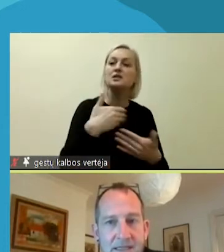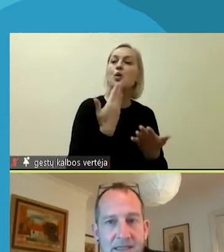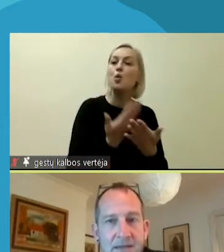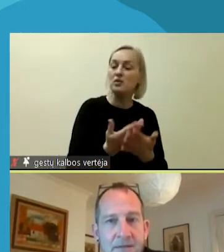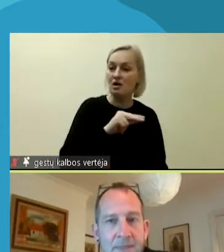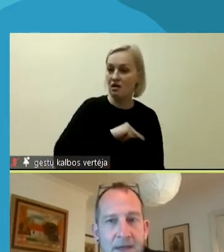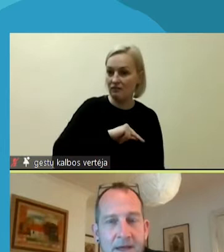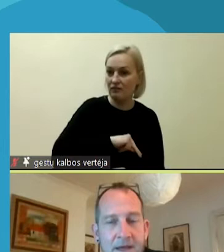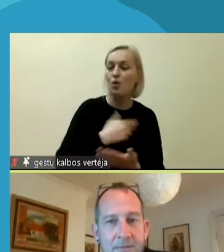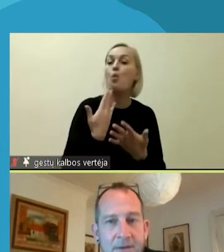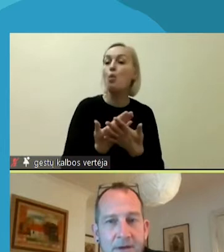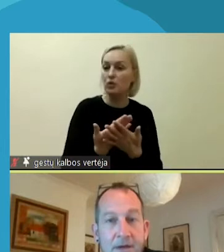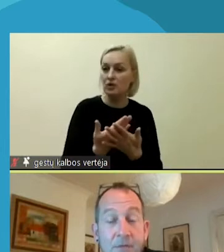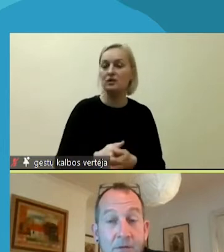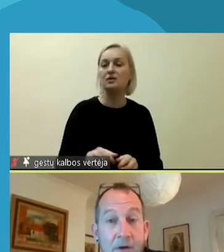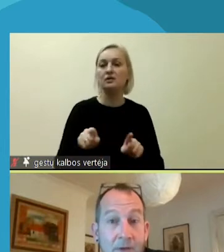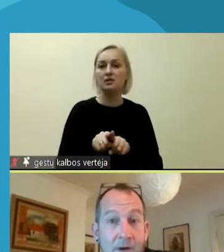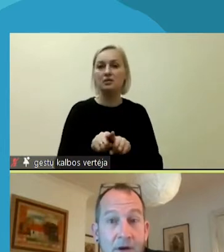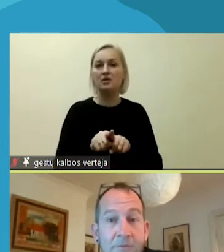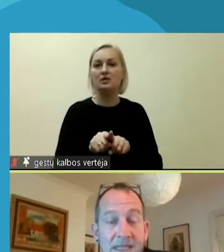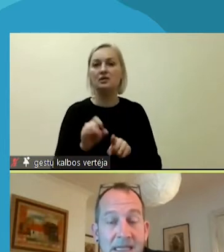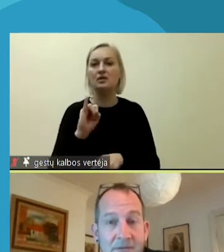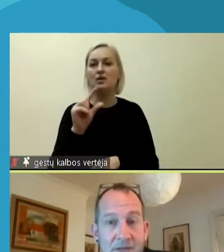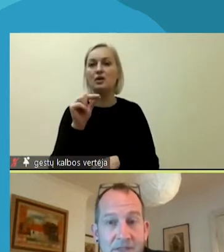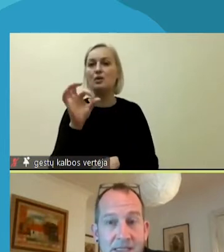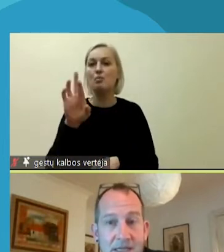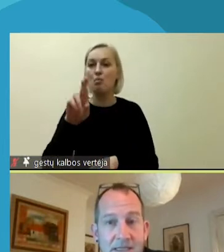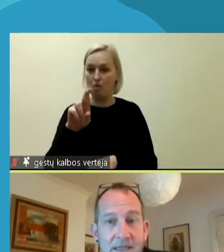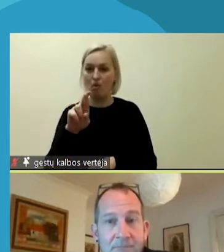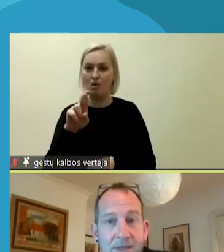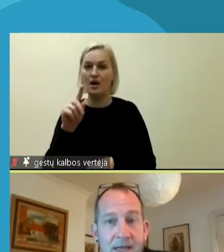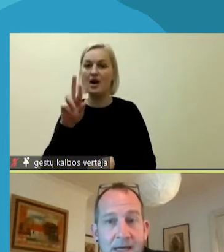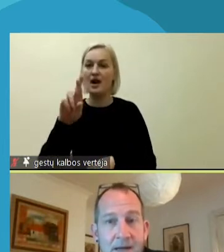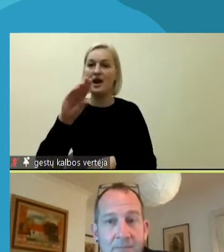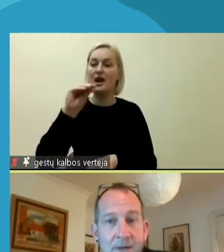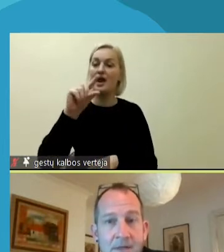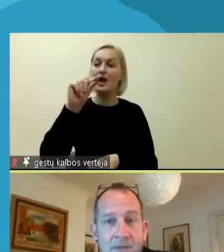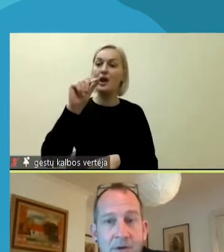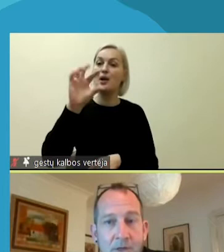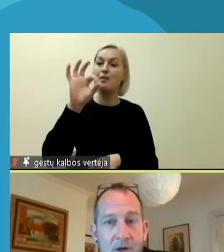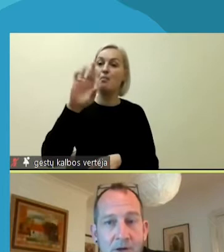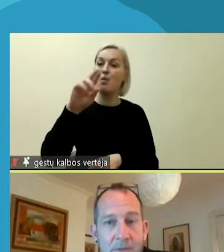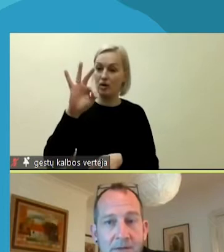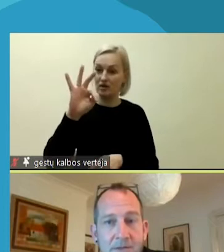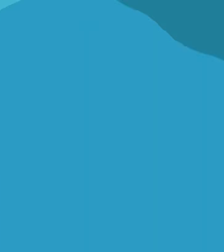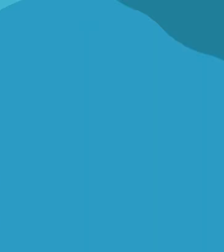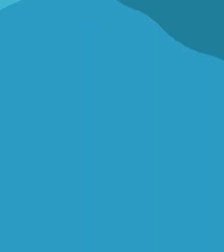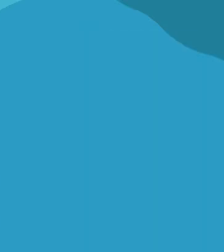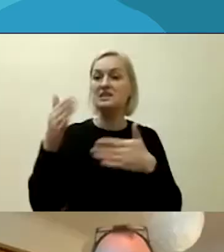society, of the needs of civil society. So I'm going to